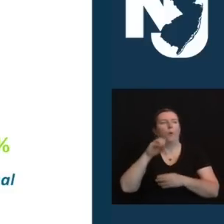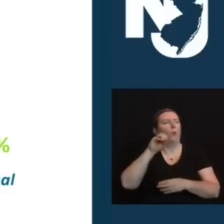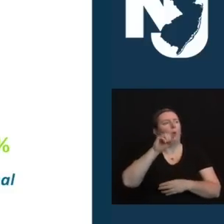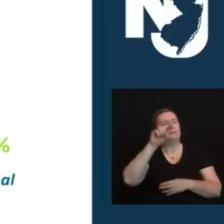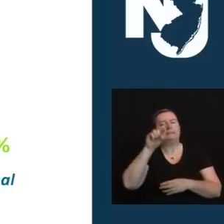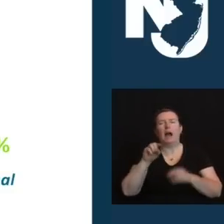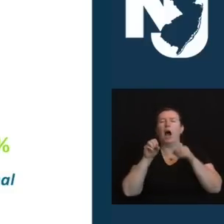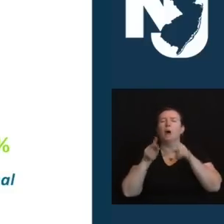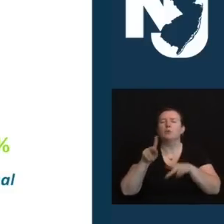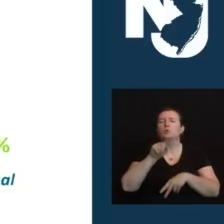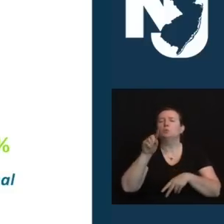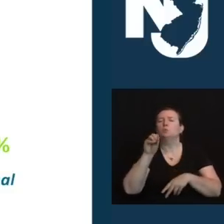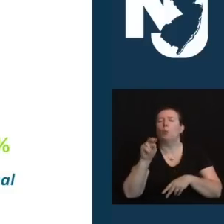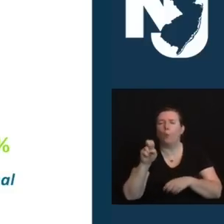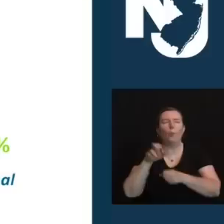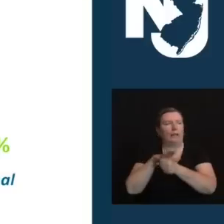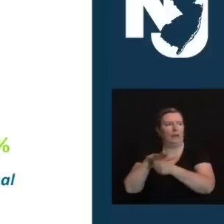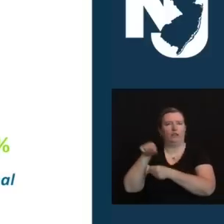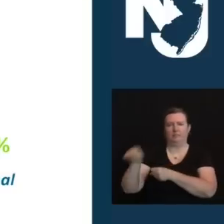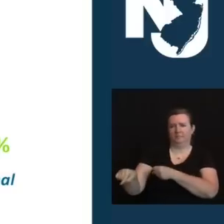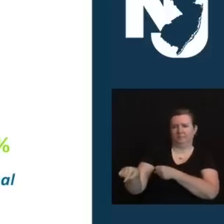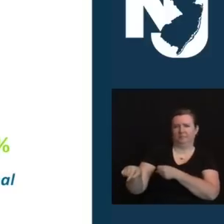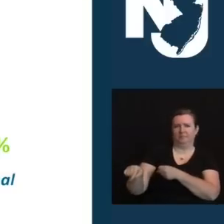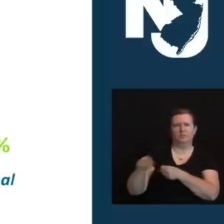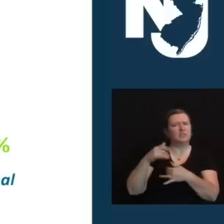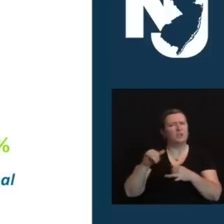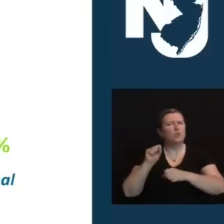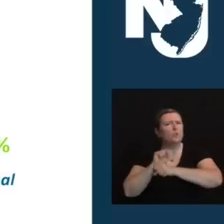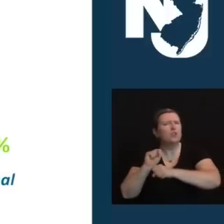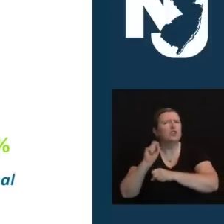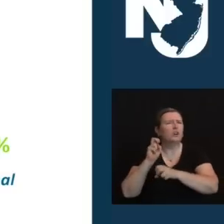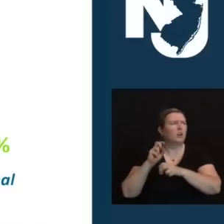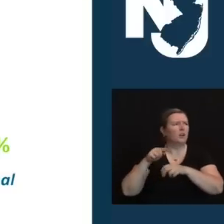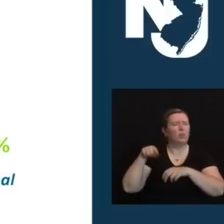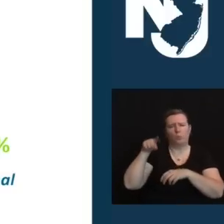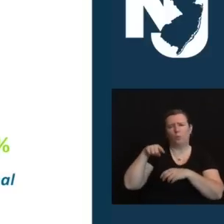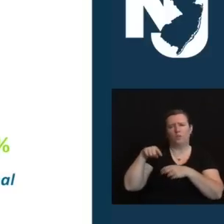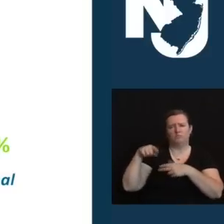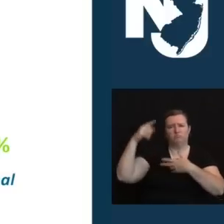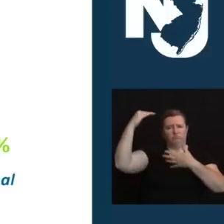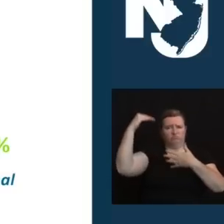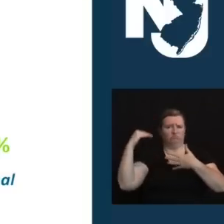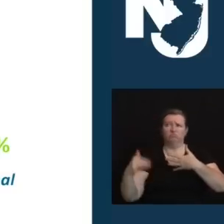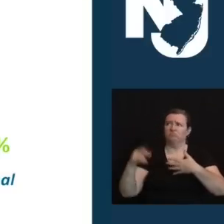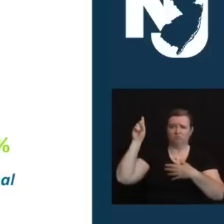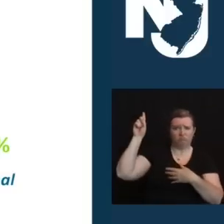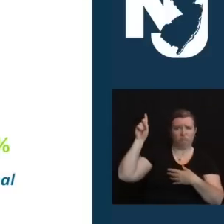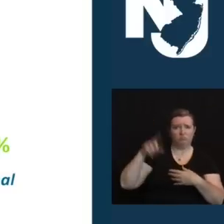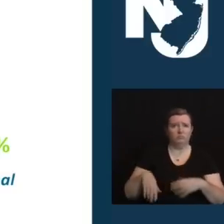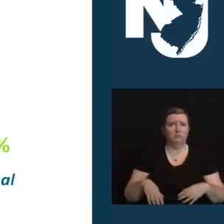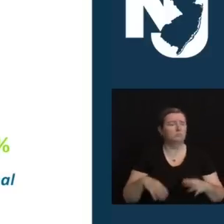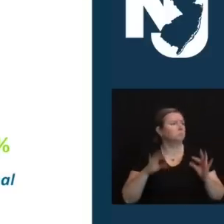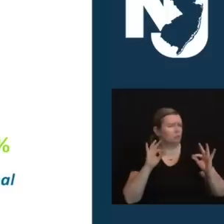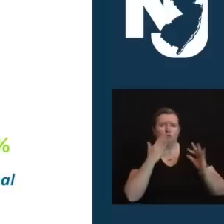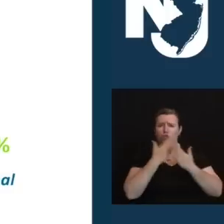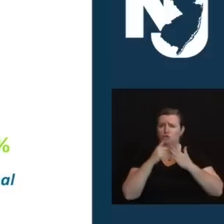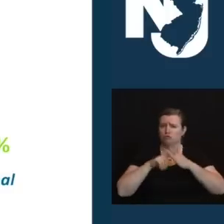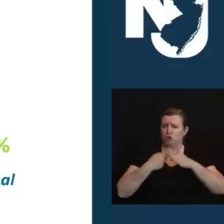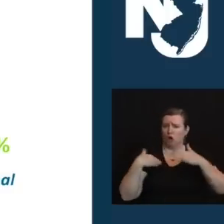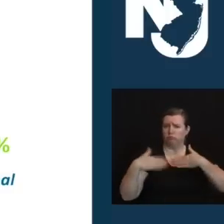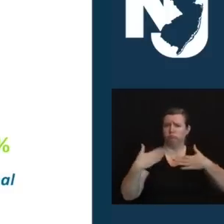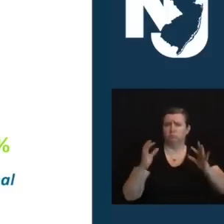obviously more work to be done, more to go here, but through the initial phase here of the 11.9 that we've gotten out the door in the last couple